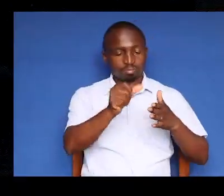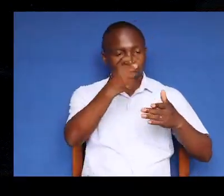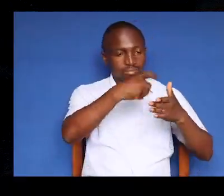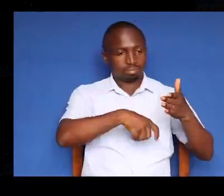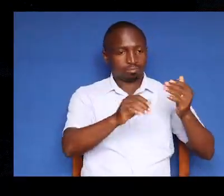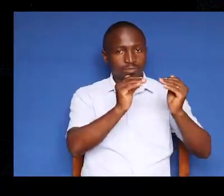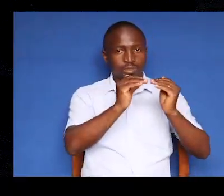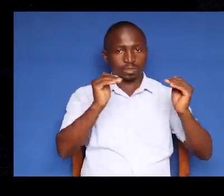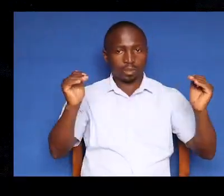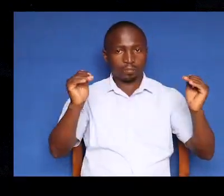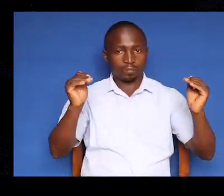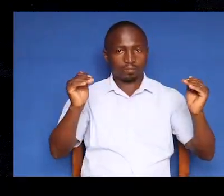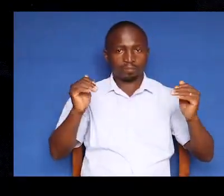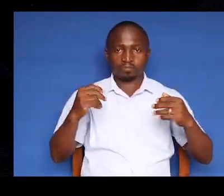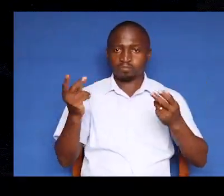same.